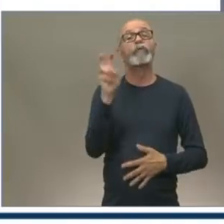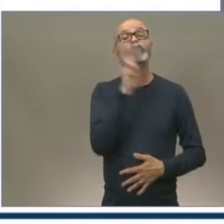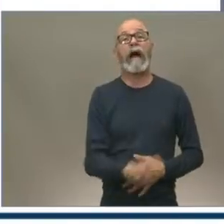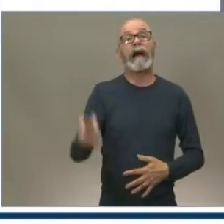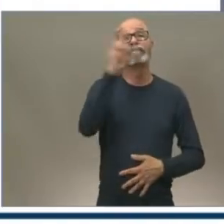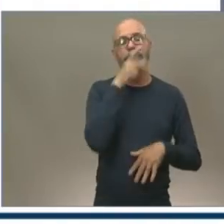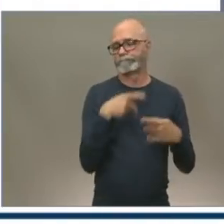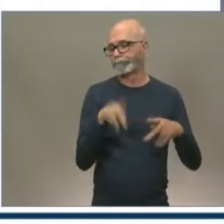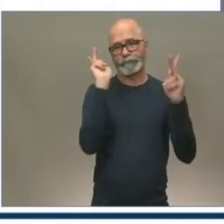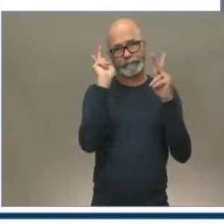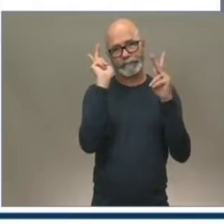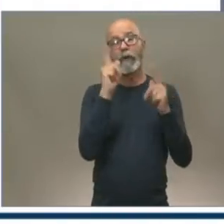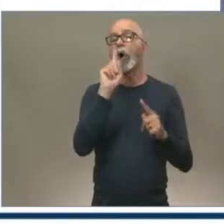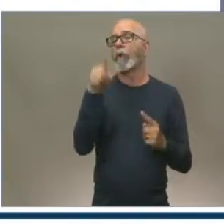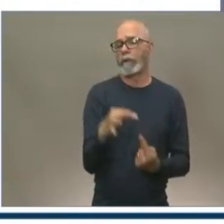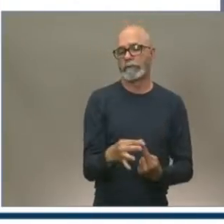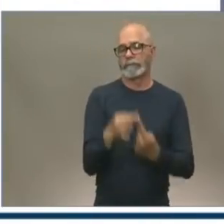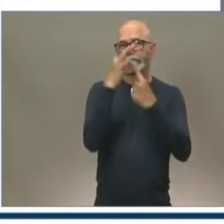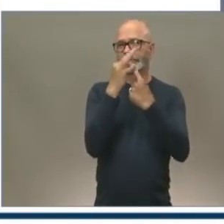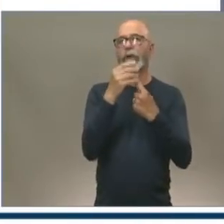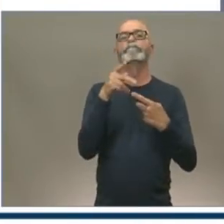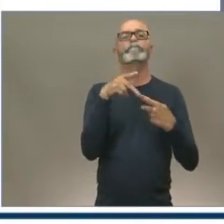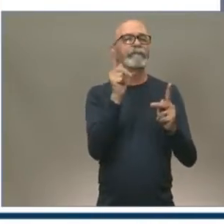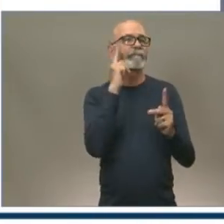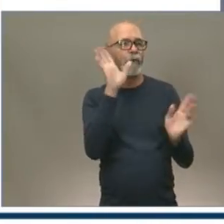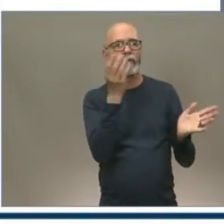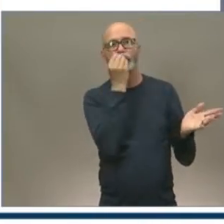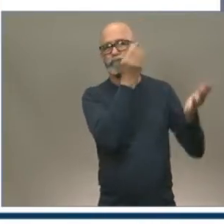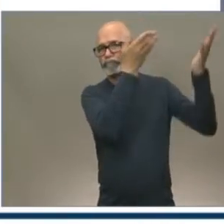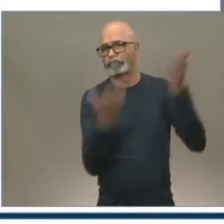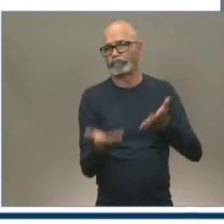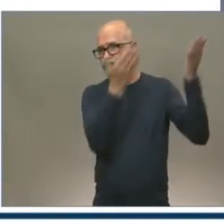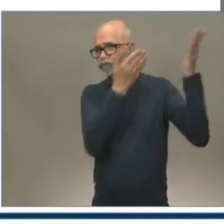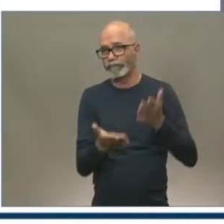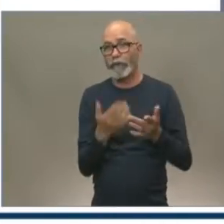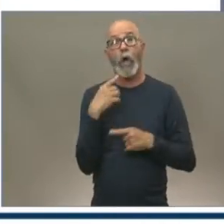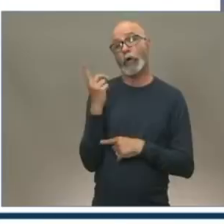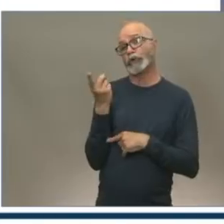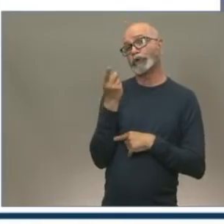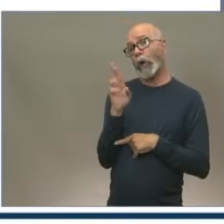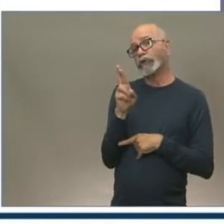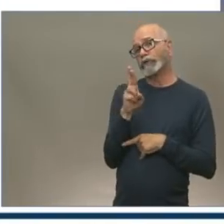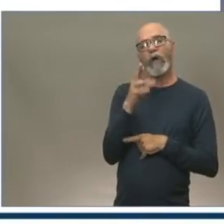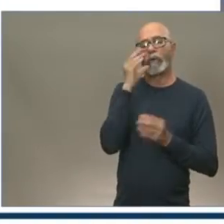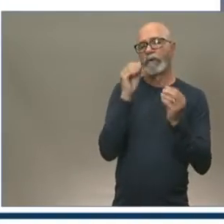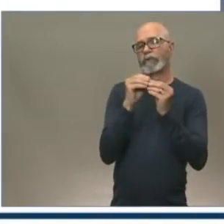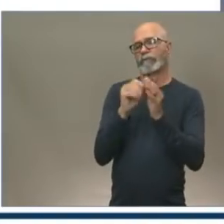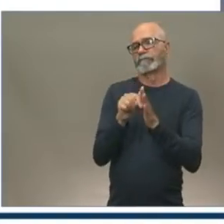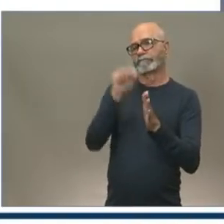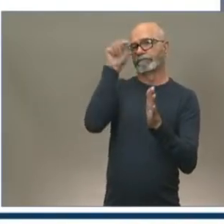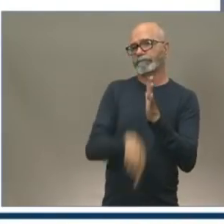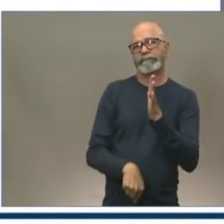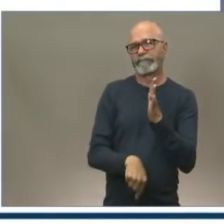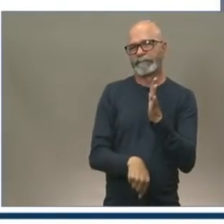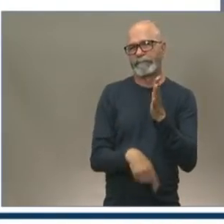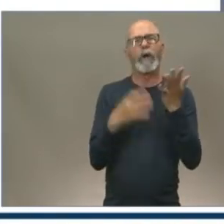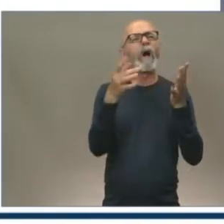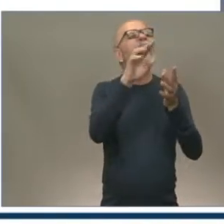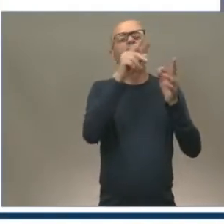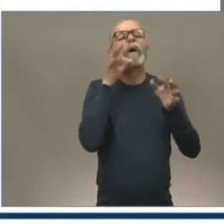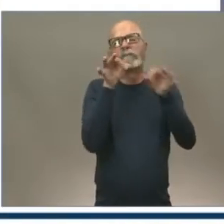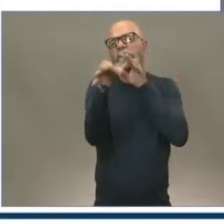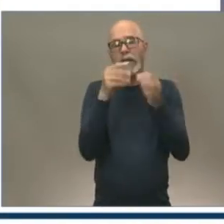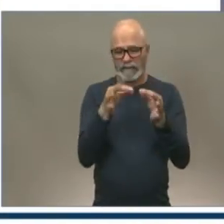by essential in a few minutes. I know that some may be disappointed by this, but as Premier, I have committed to ensure that we